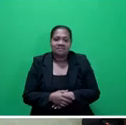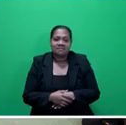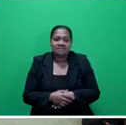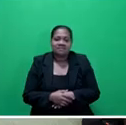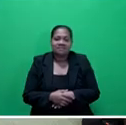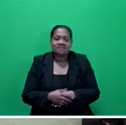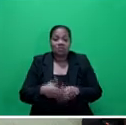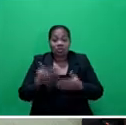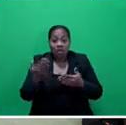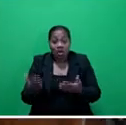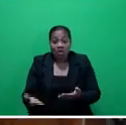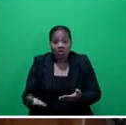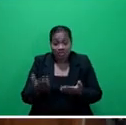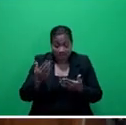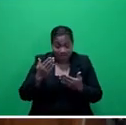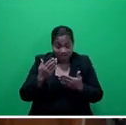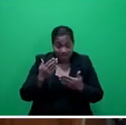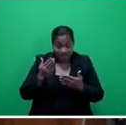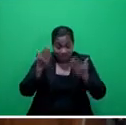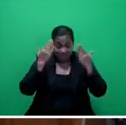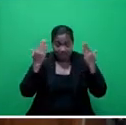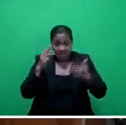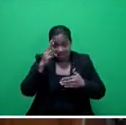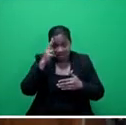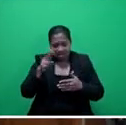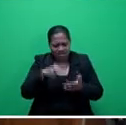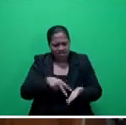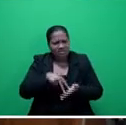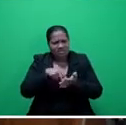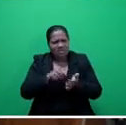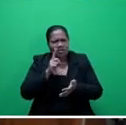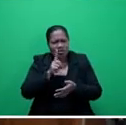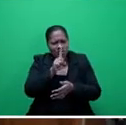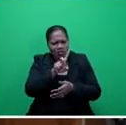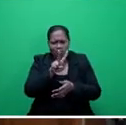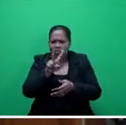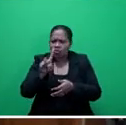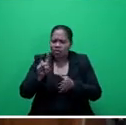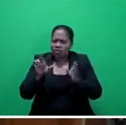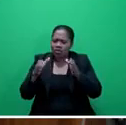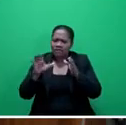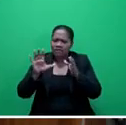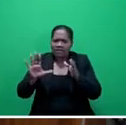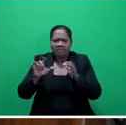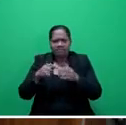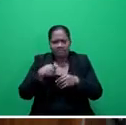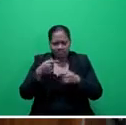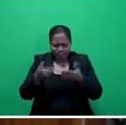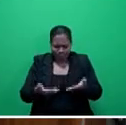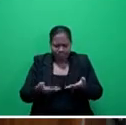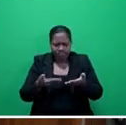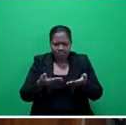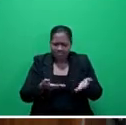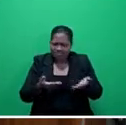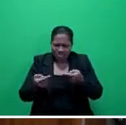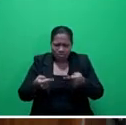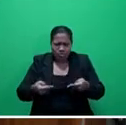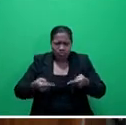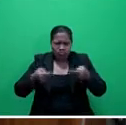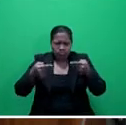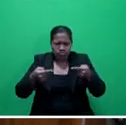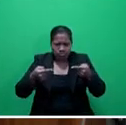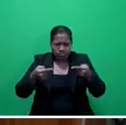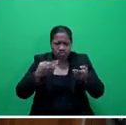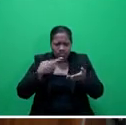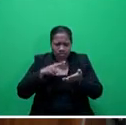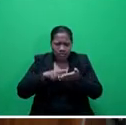Honorable Speaker say, pursuant to the Standing Order 121 Clause 5, I hereby move a motion without notice that the debate of the content of the report is initiated